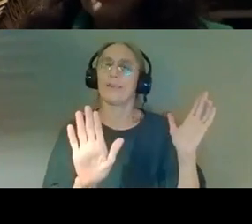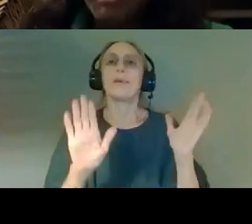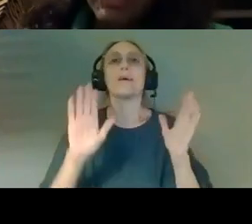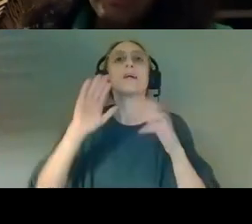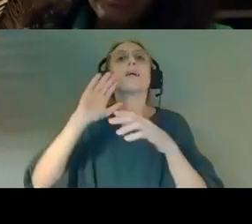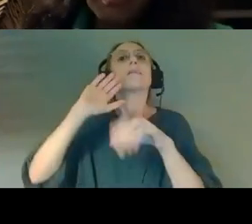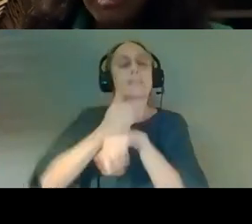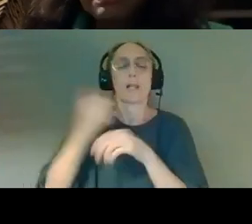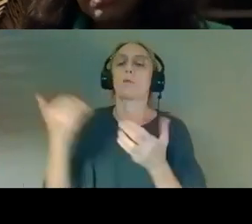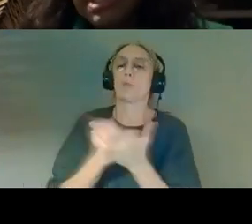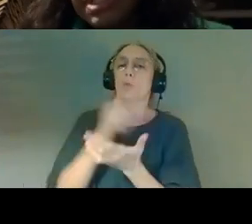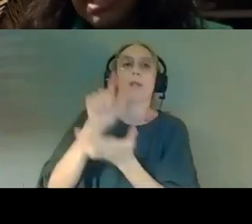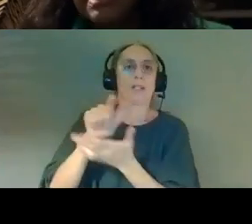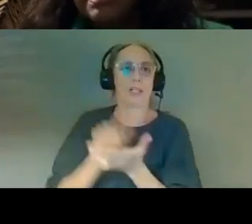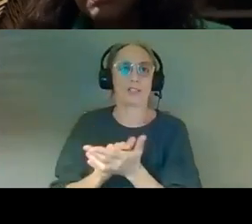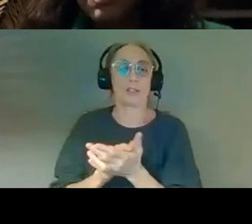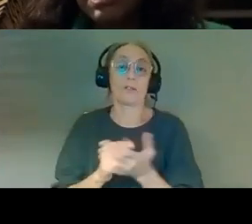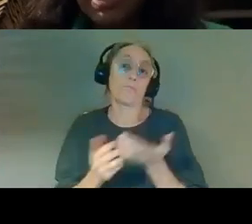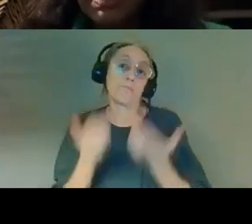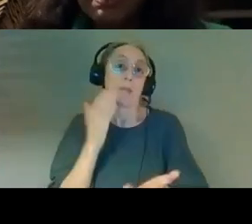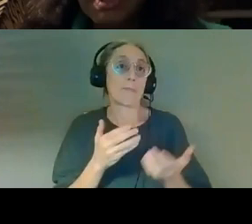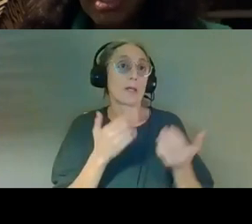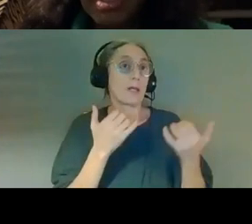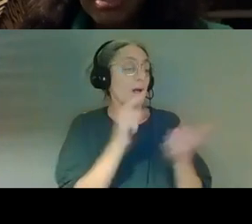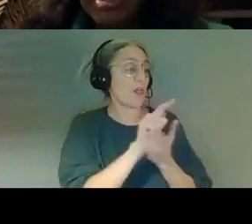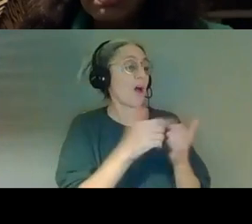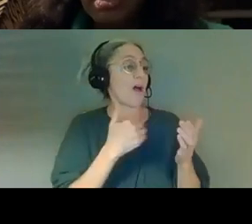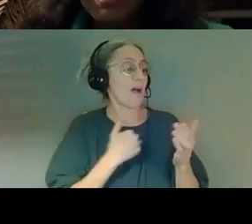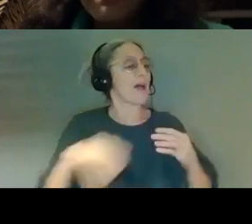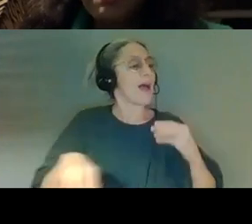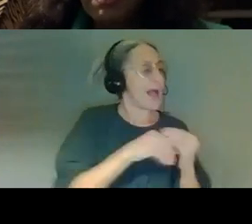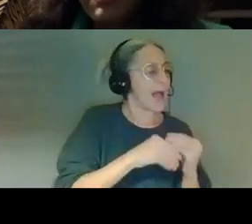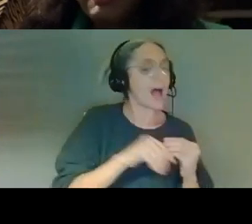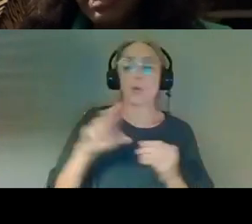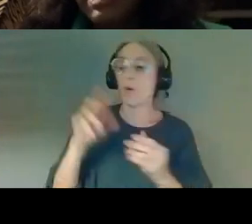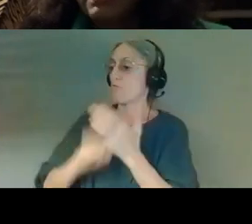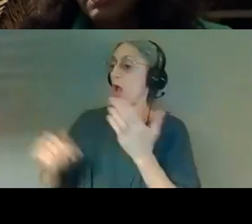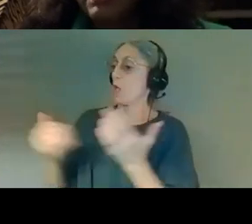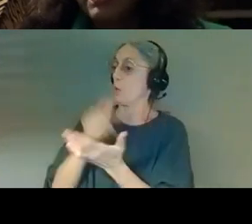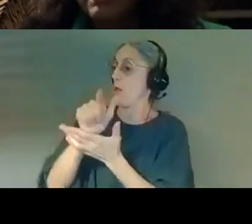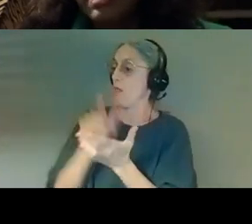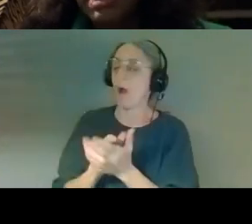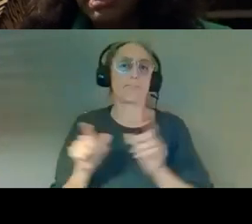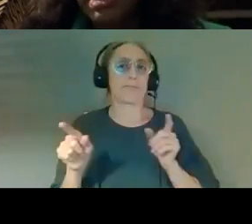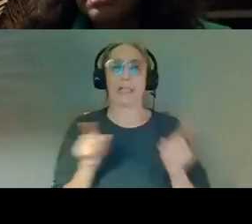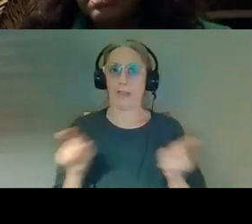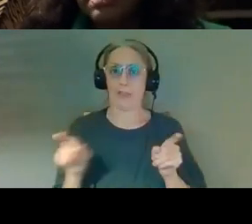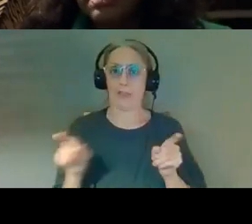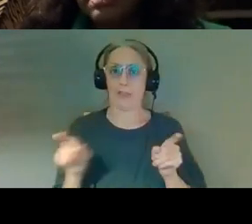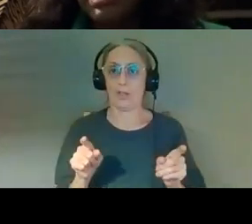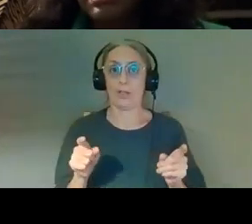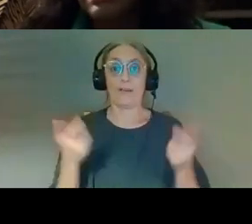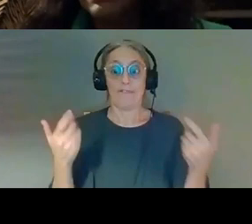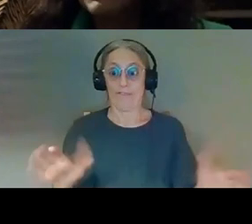either amend or you create new legislation to address the issue. And then you all would have to work with me to work through the